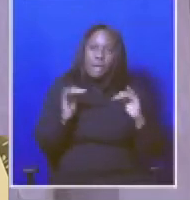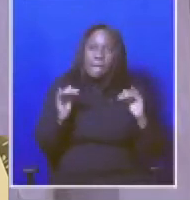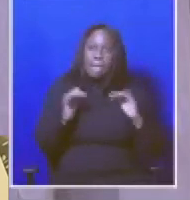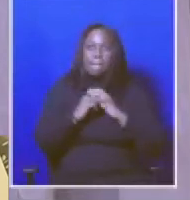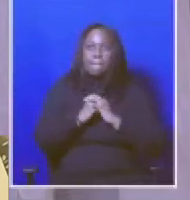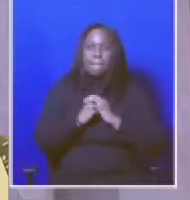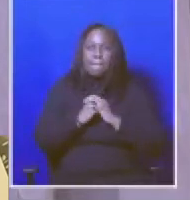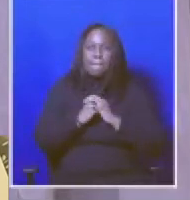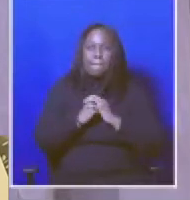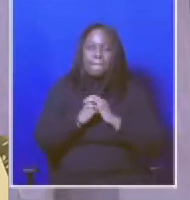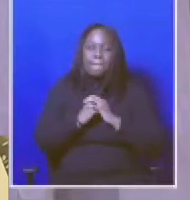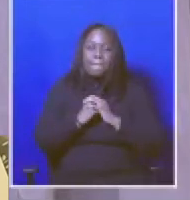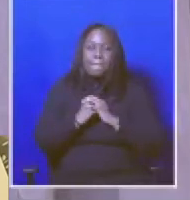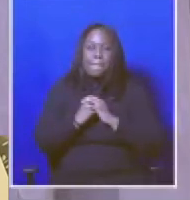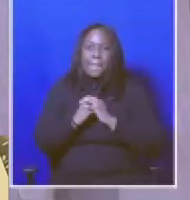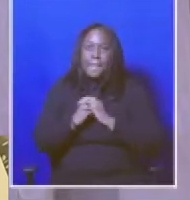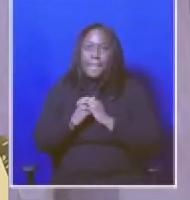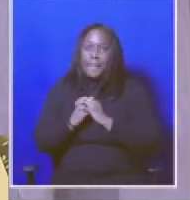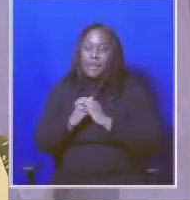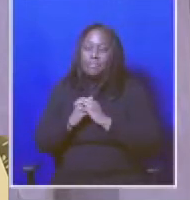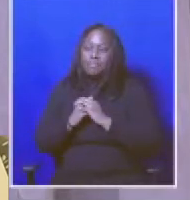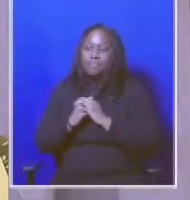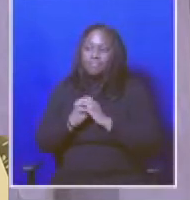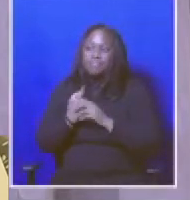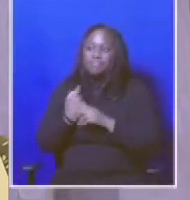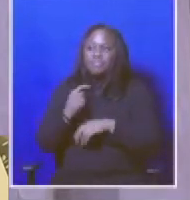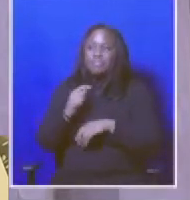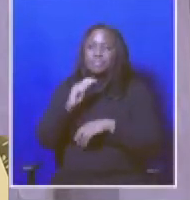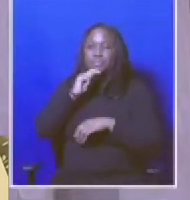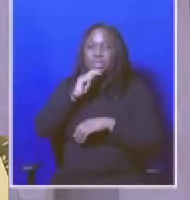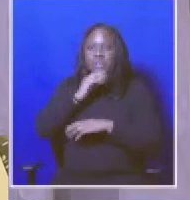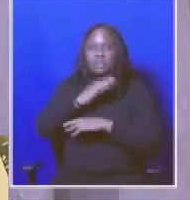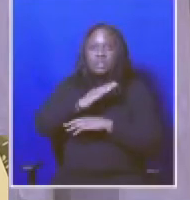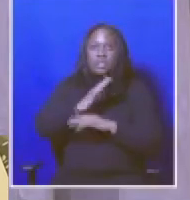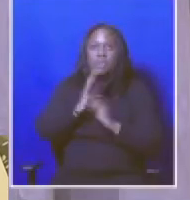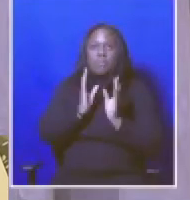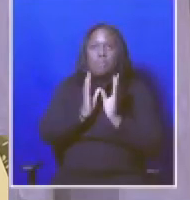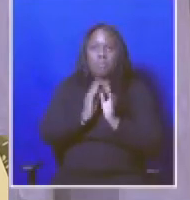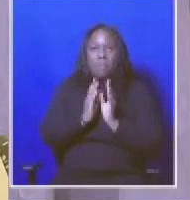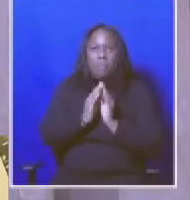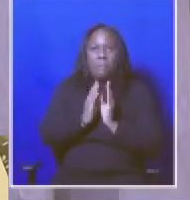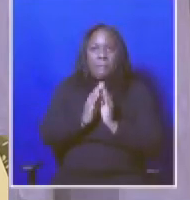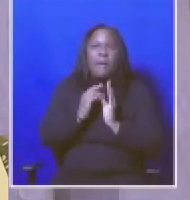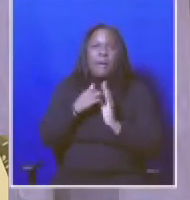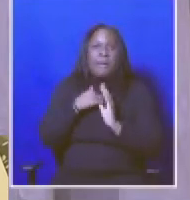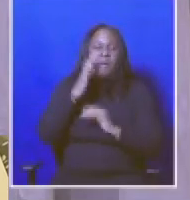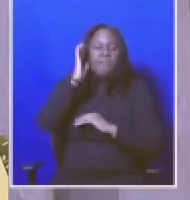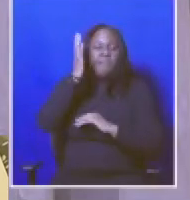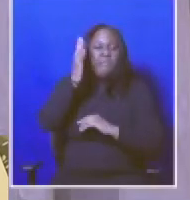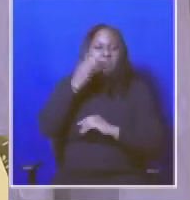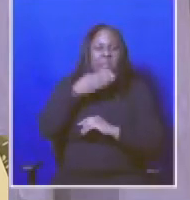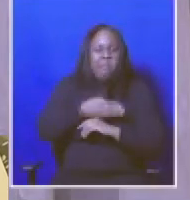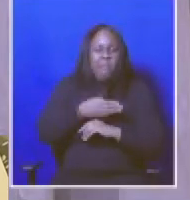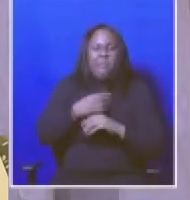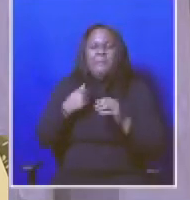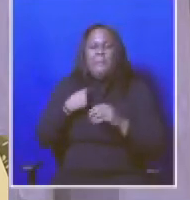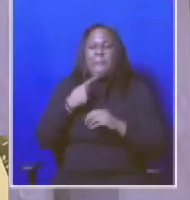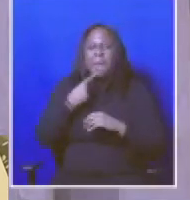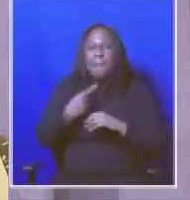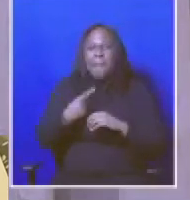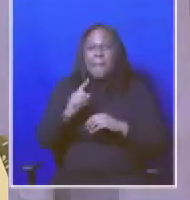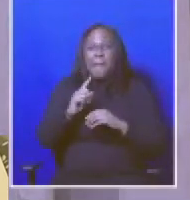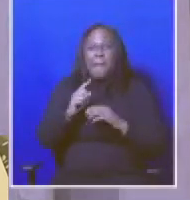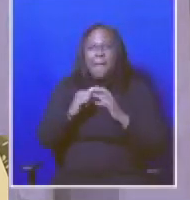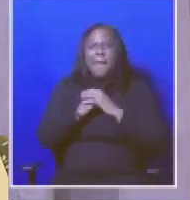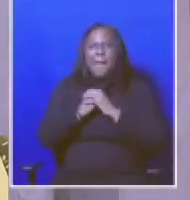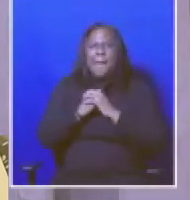In fact, I was addressing a meeting this morning, and one of the things I said is that we are in